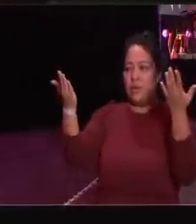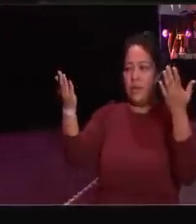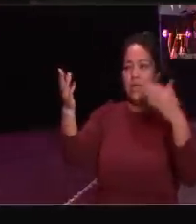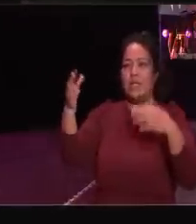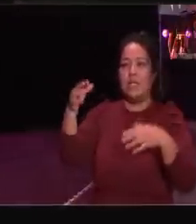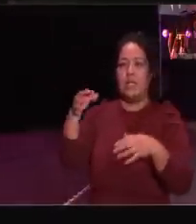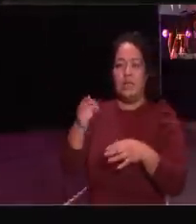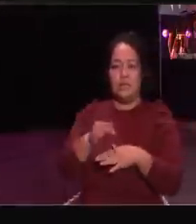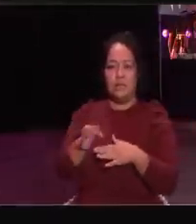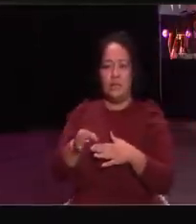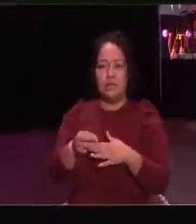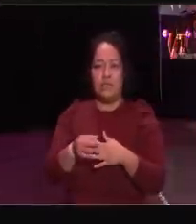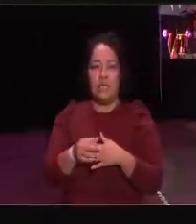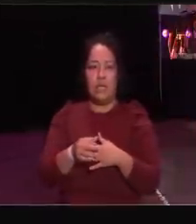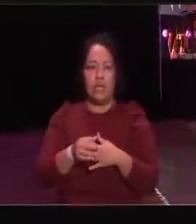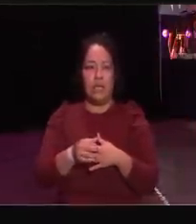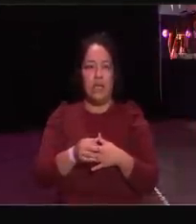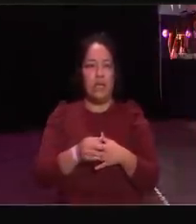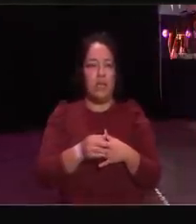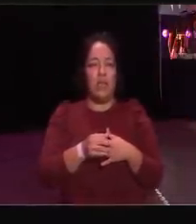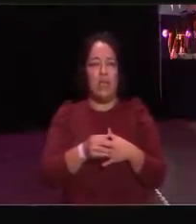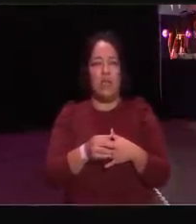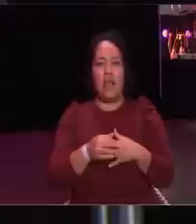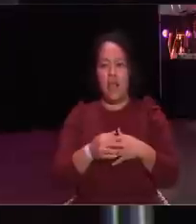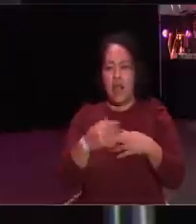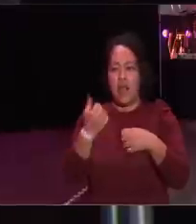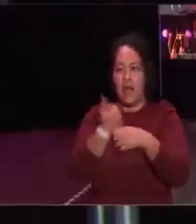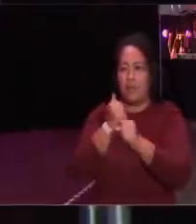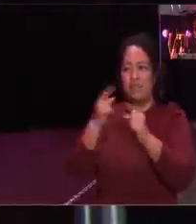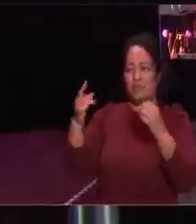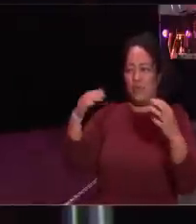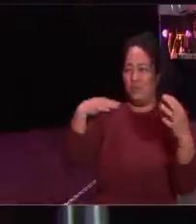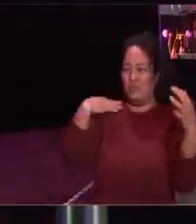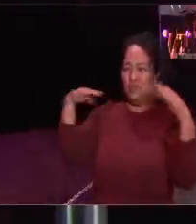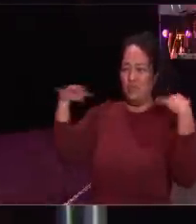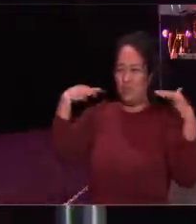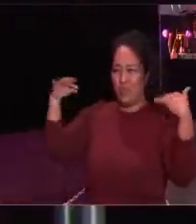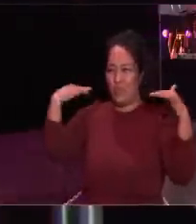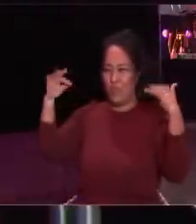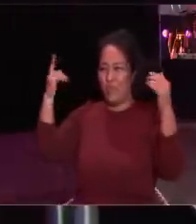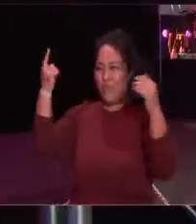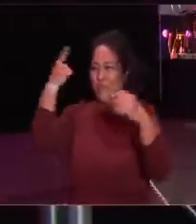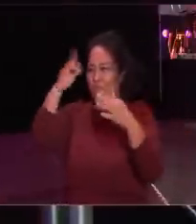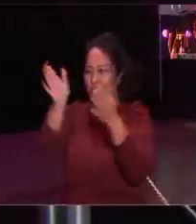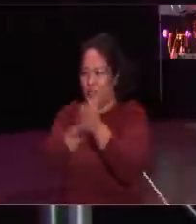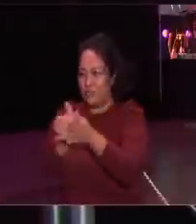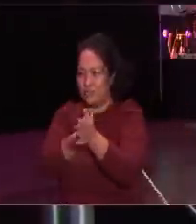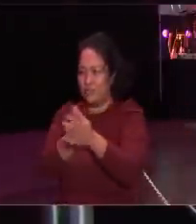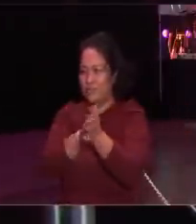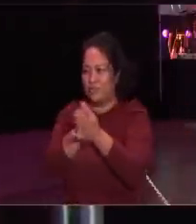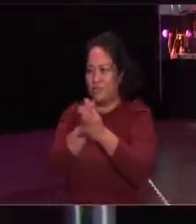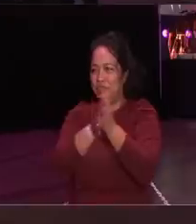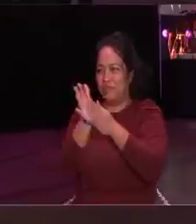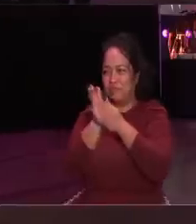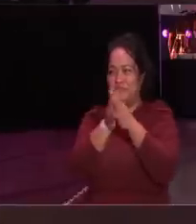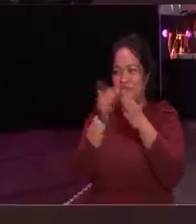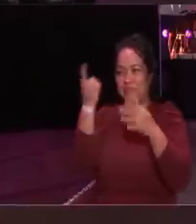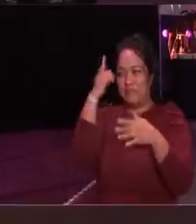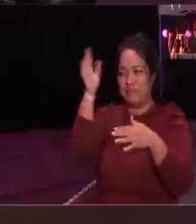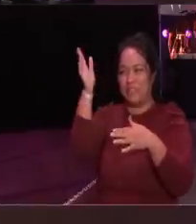on your feet. Y quiero que hagan un poco de ruido para I Dios. Want you to make a little noise for God. Allá atrás. Back